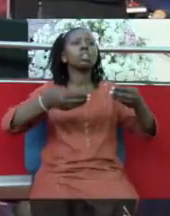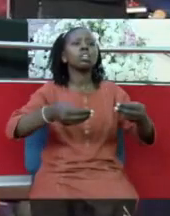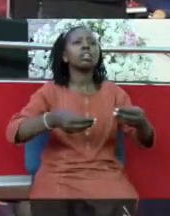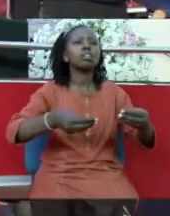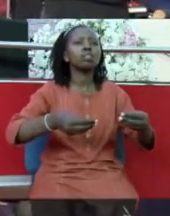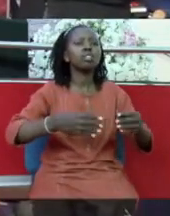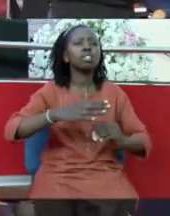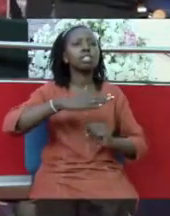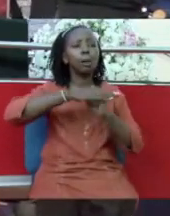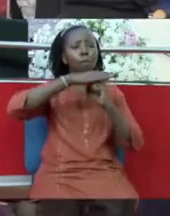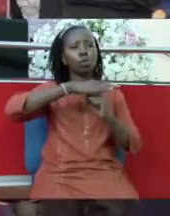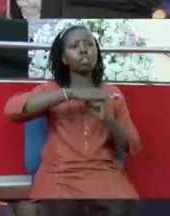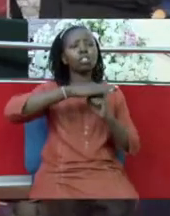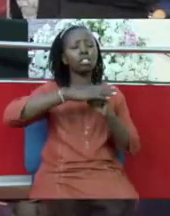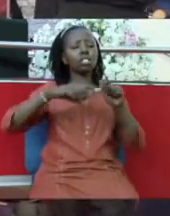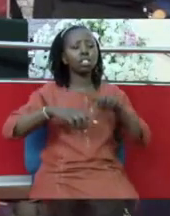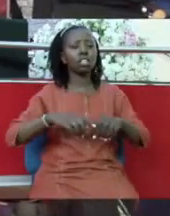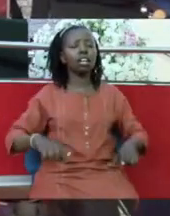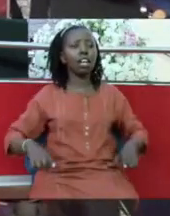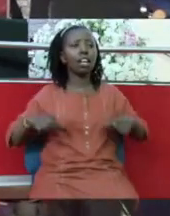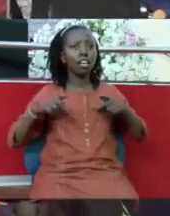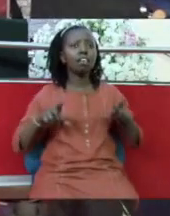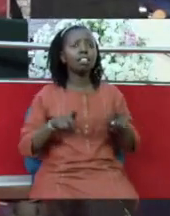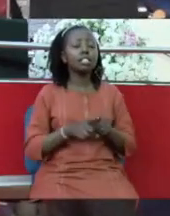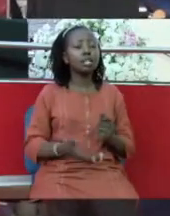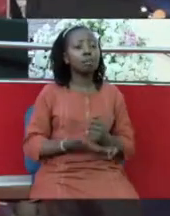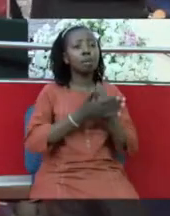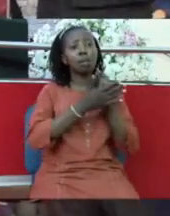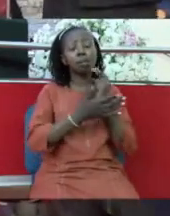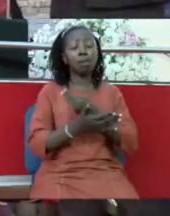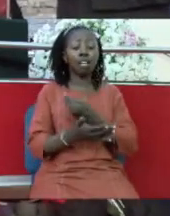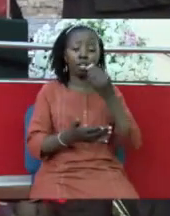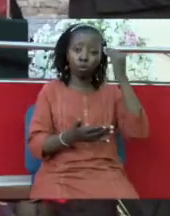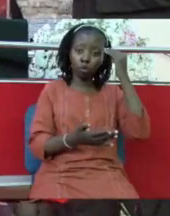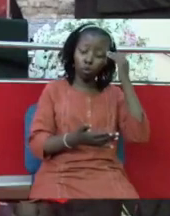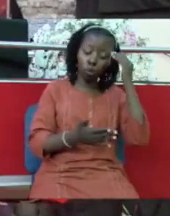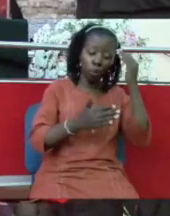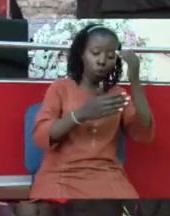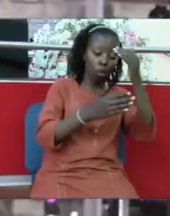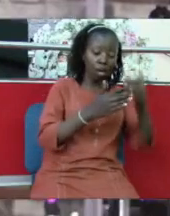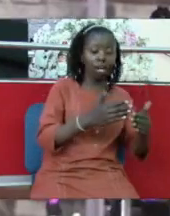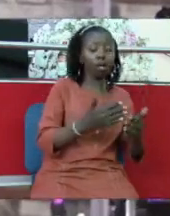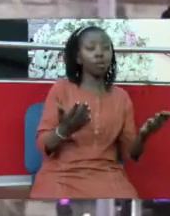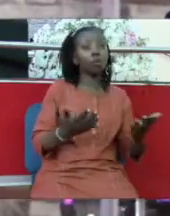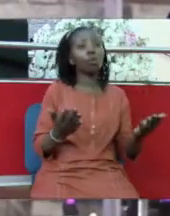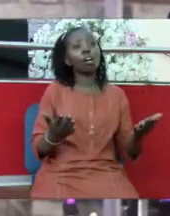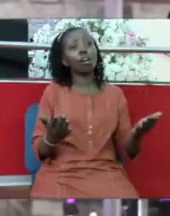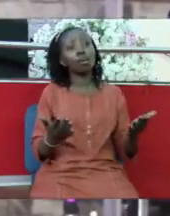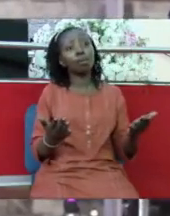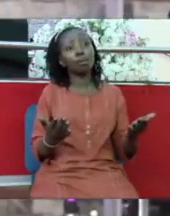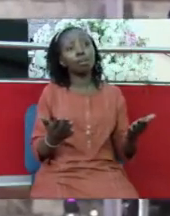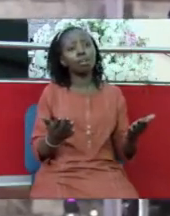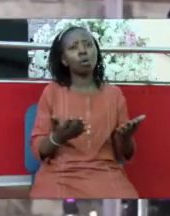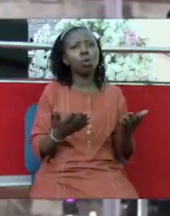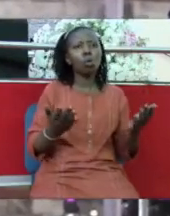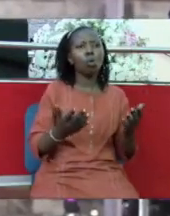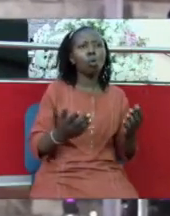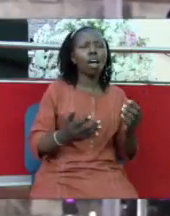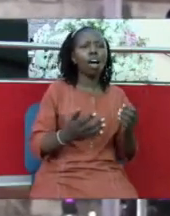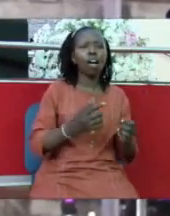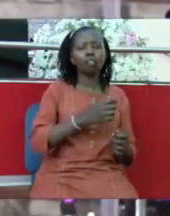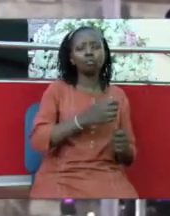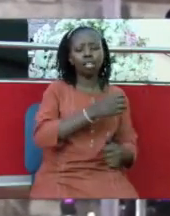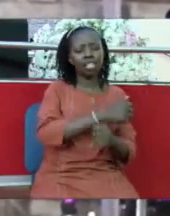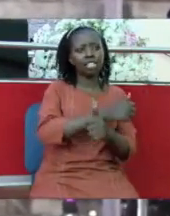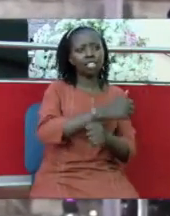lives. Huwa inaleta msimamo thabiti. It helps us to know the boundaries. Utusaidia tujue mipaka. Of where the dangers are and where the